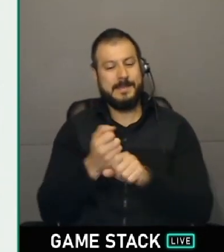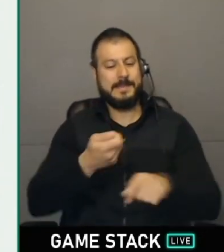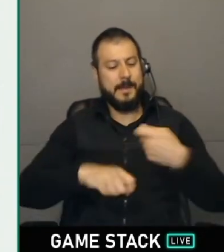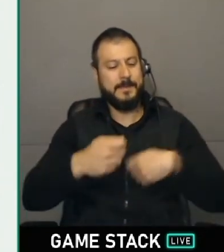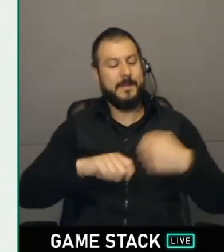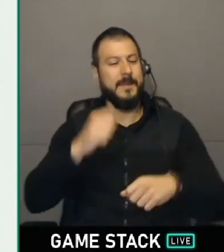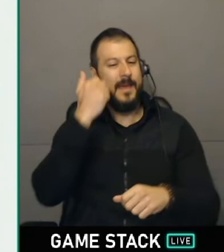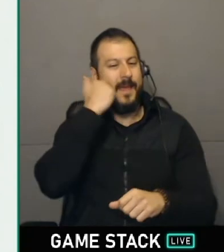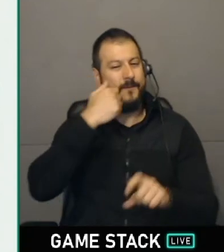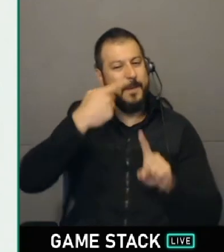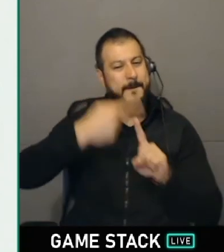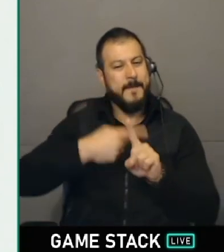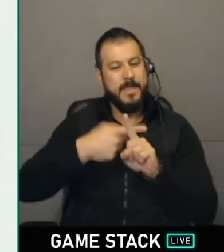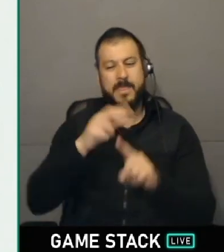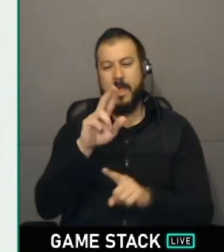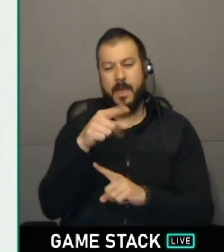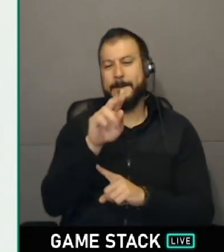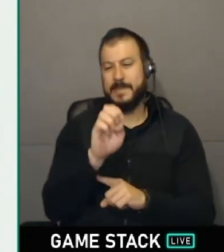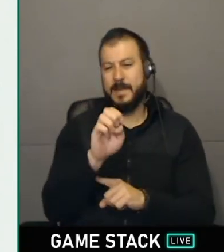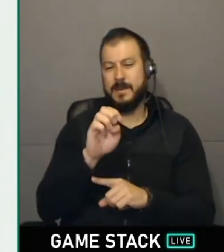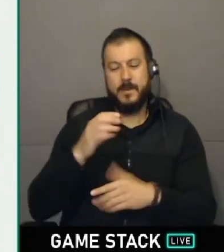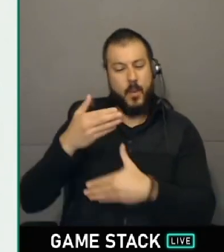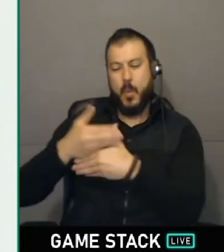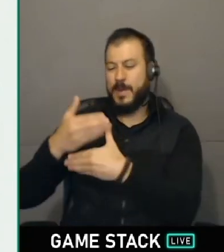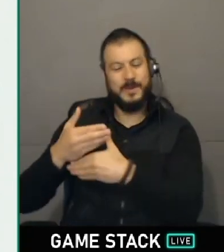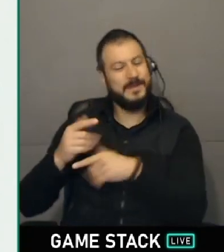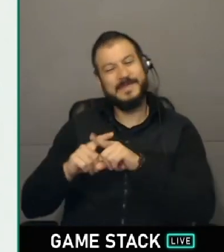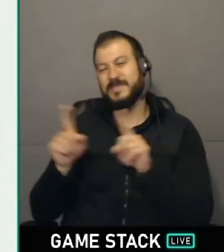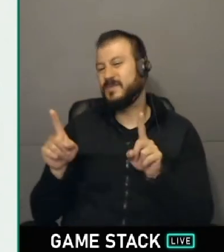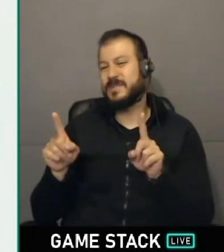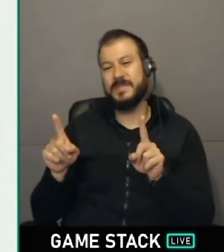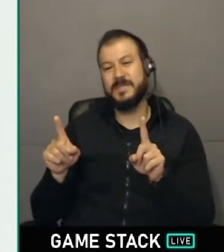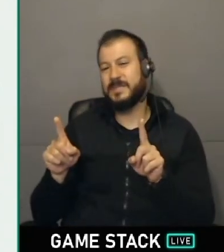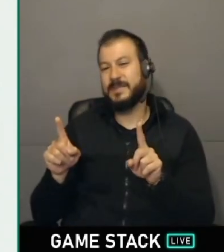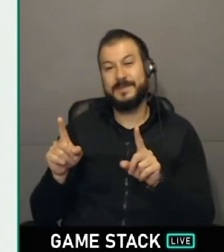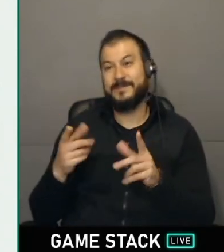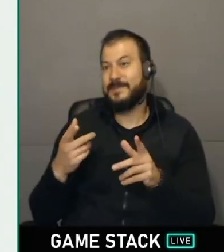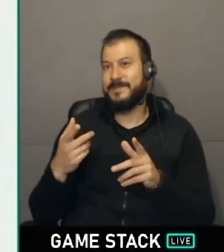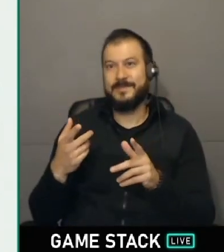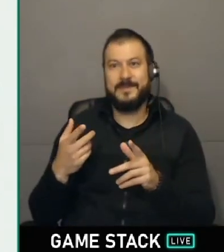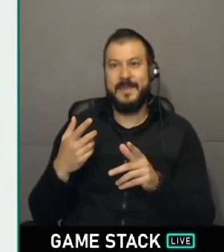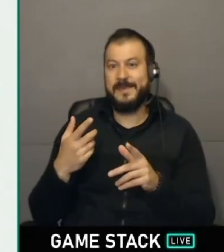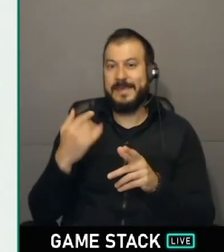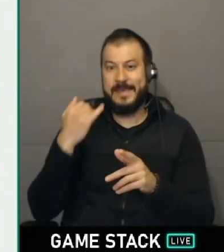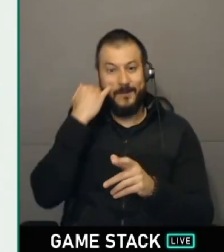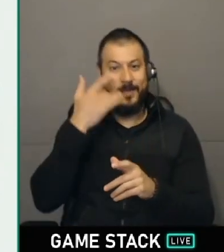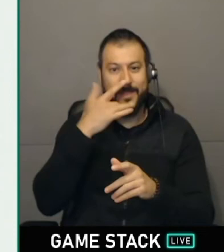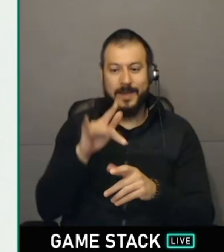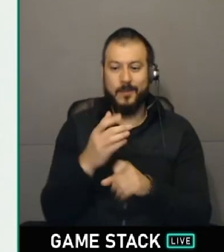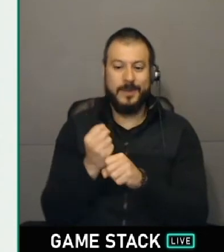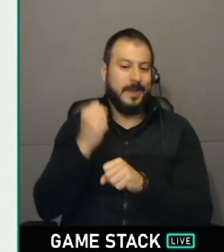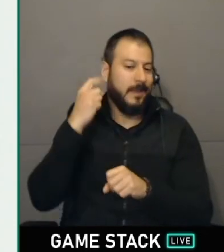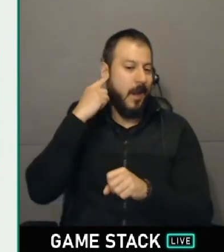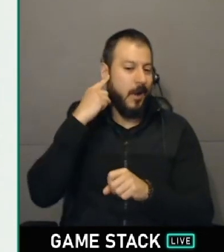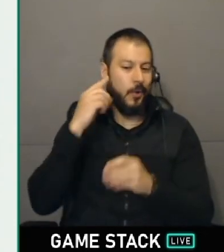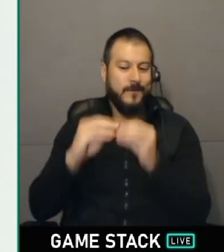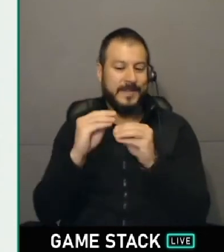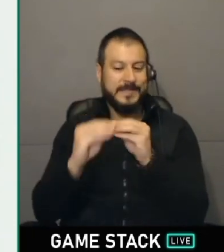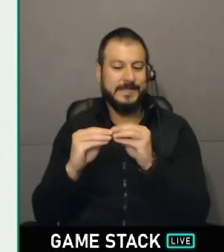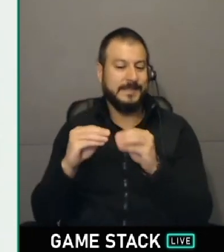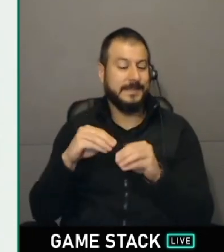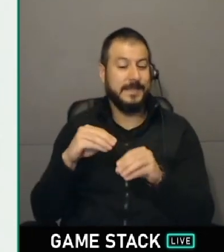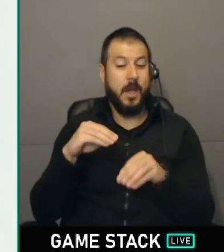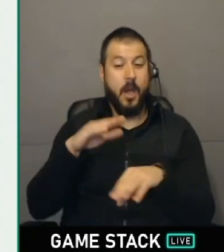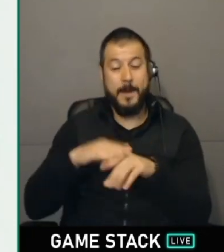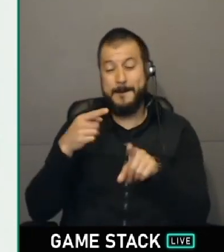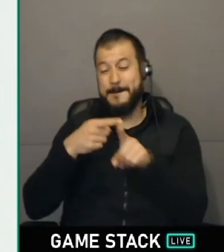cadence. With Windows, it's very different. At best, we're getting audio fixes in on major updates